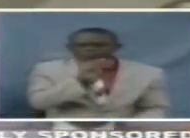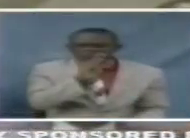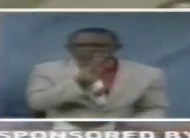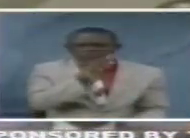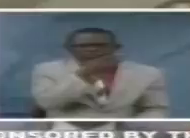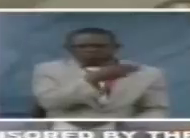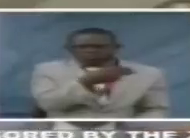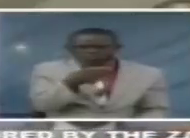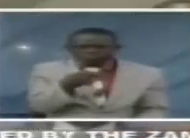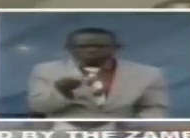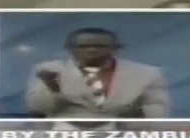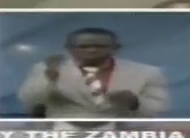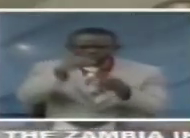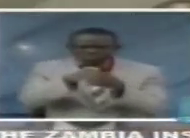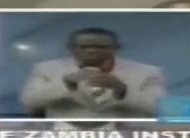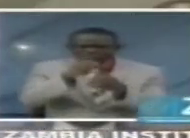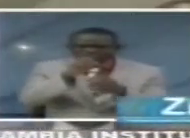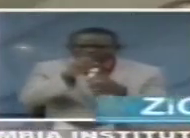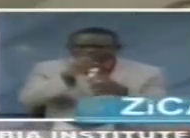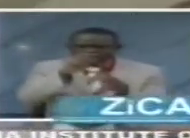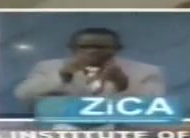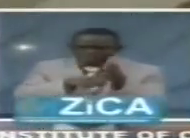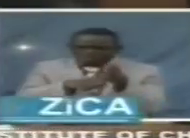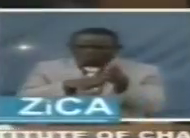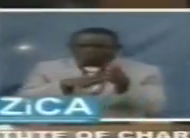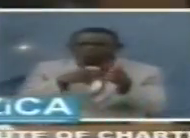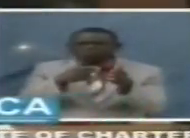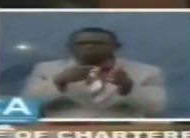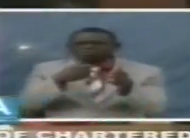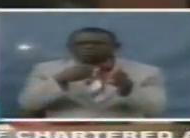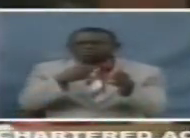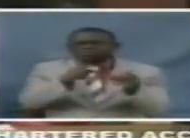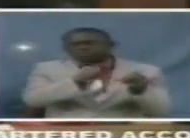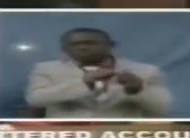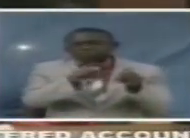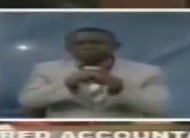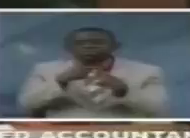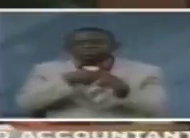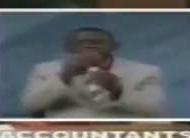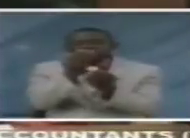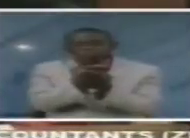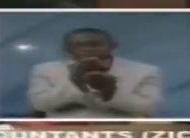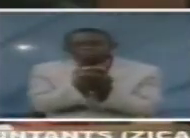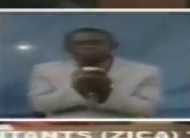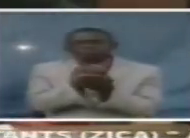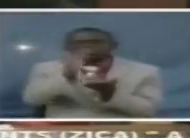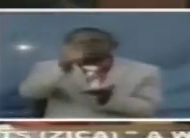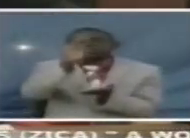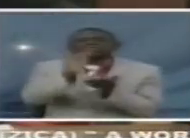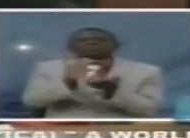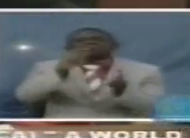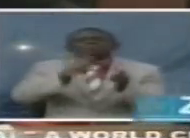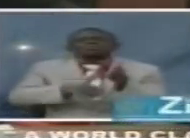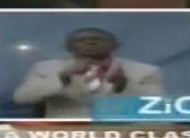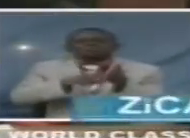materials that were erroneously put on the surtax schedule. Sir, I also propose